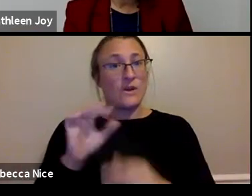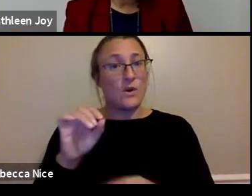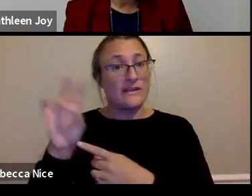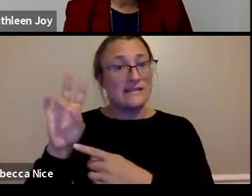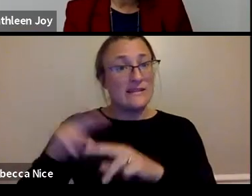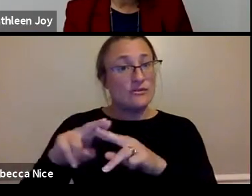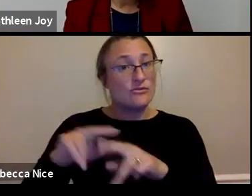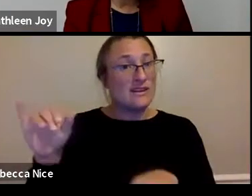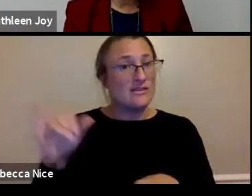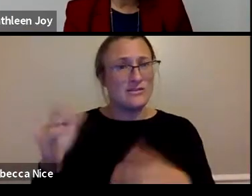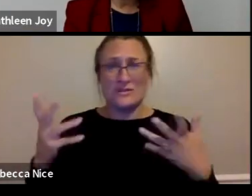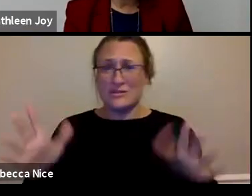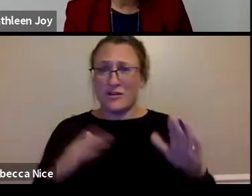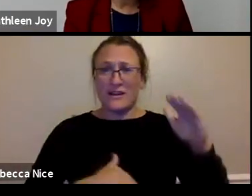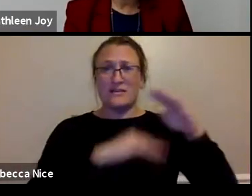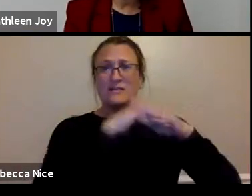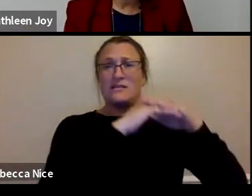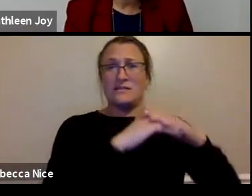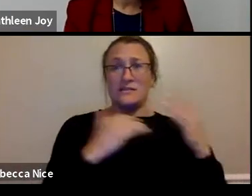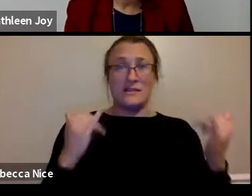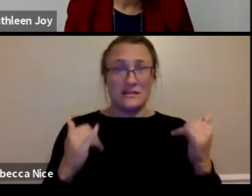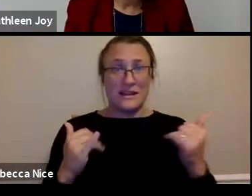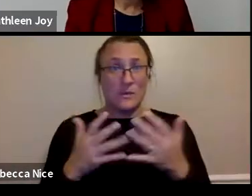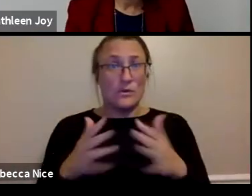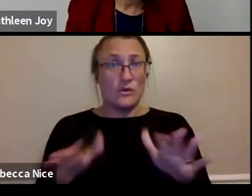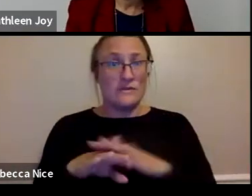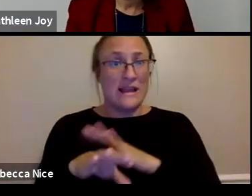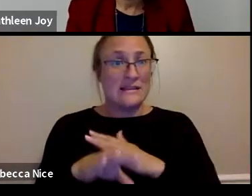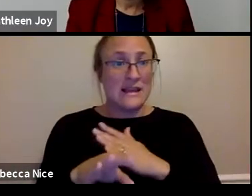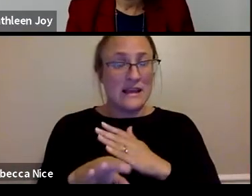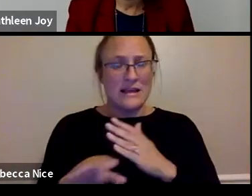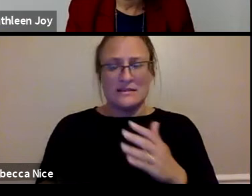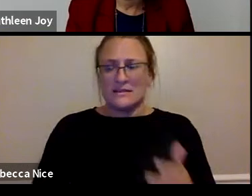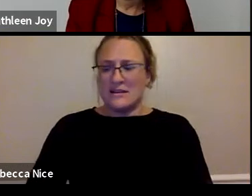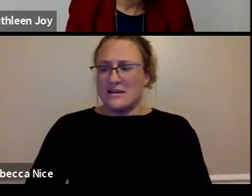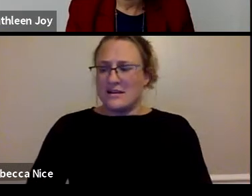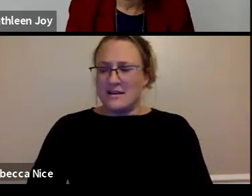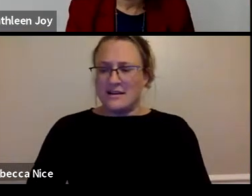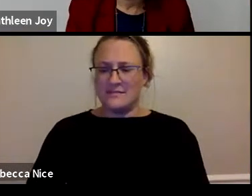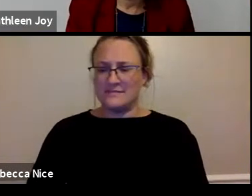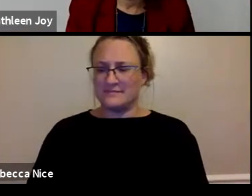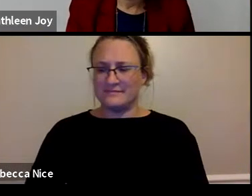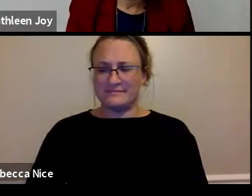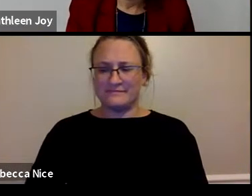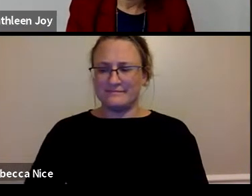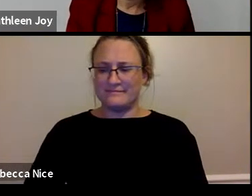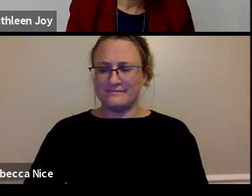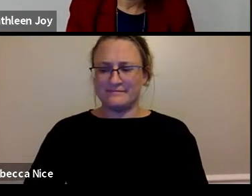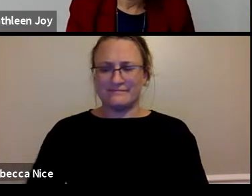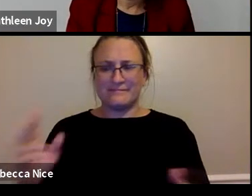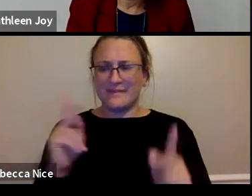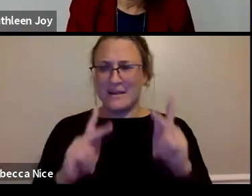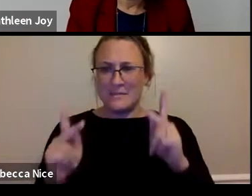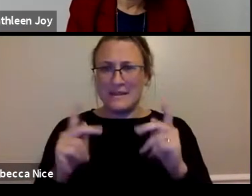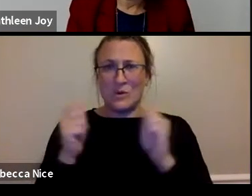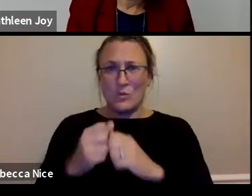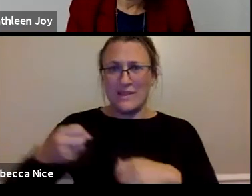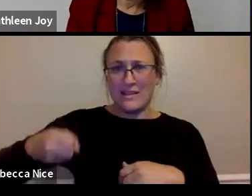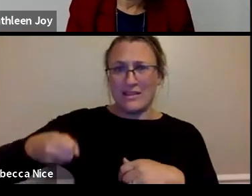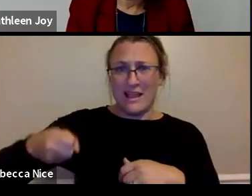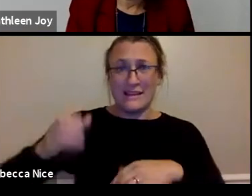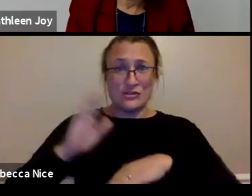during normal times. The idea of trying to put passengers with luggage on a 7 train is